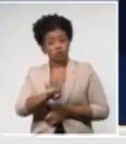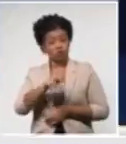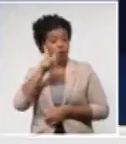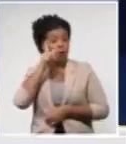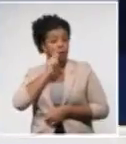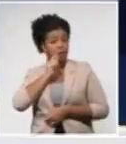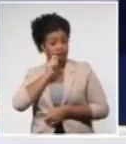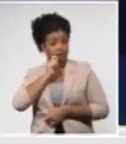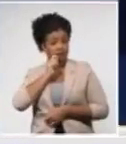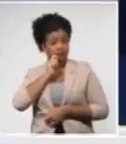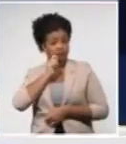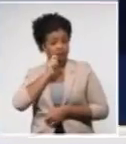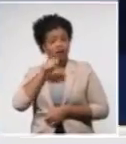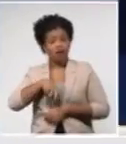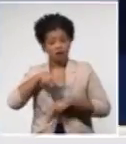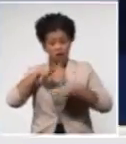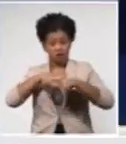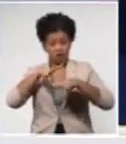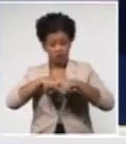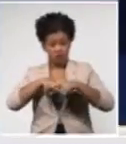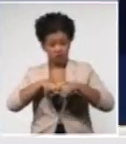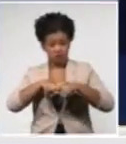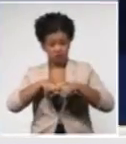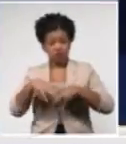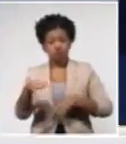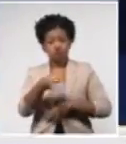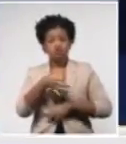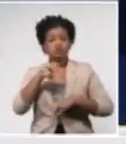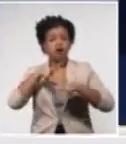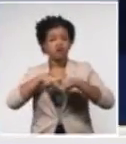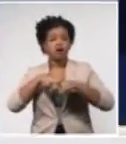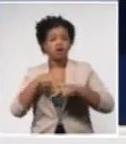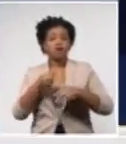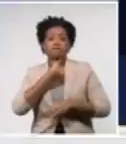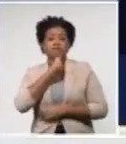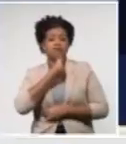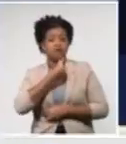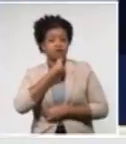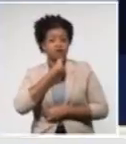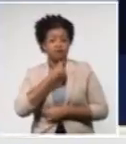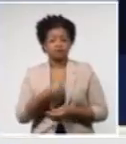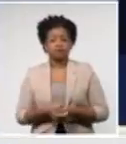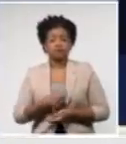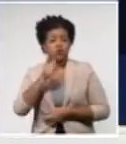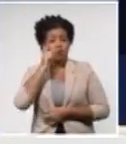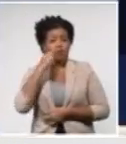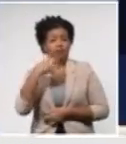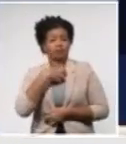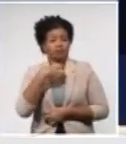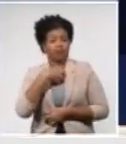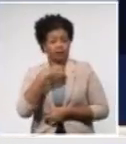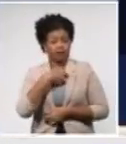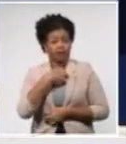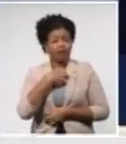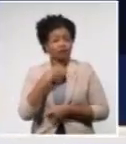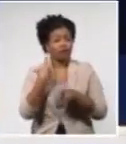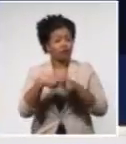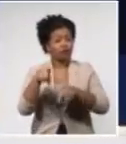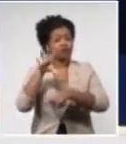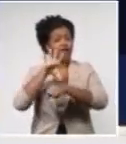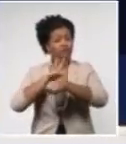from Havana, from Old Havana. He had several underlying